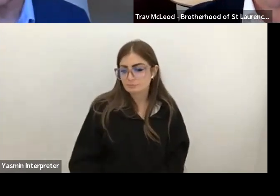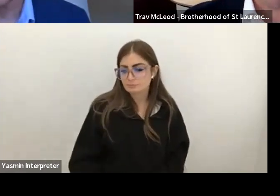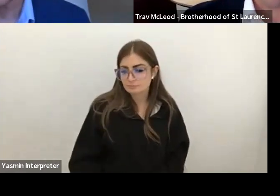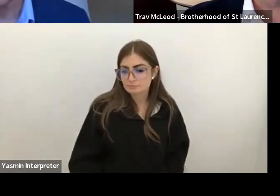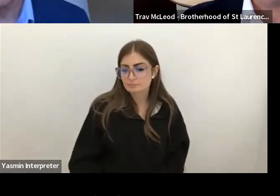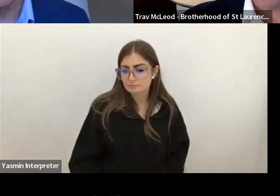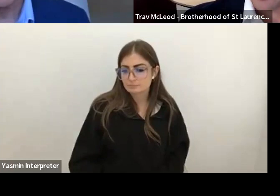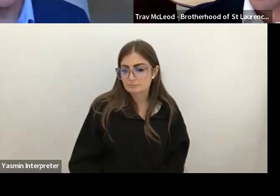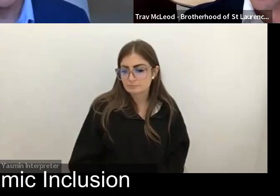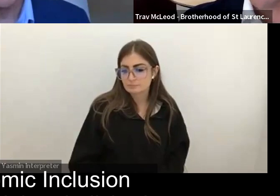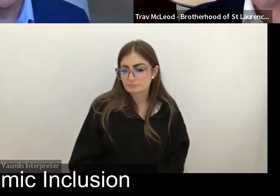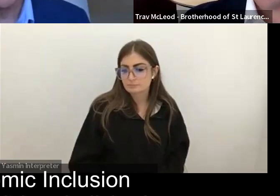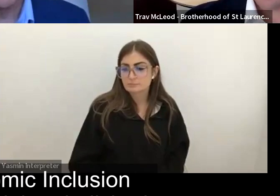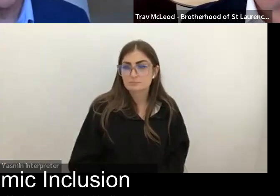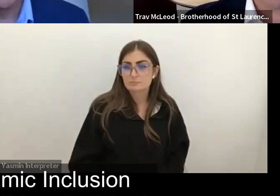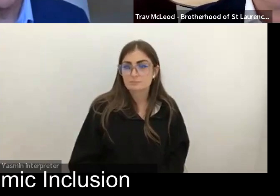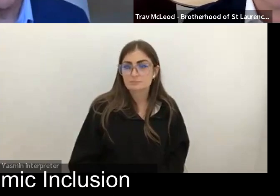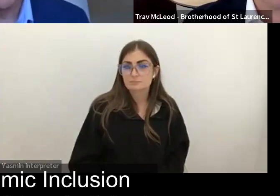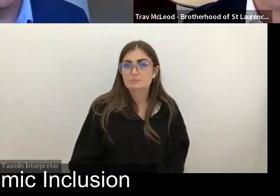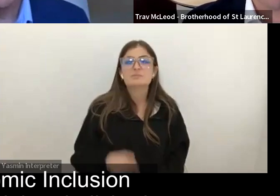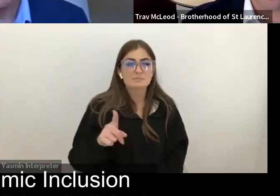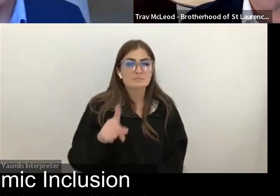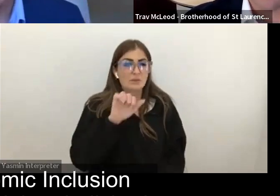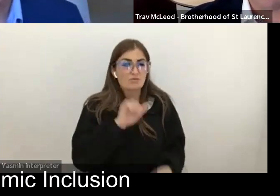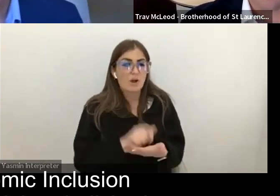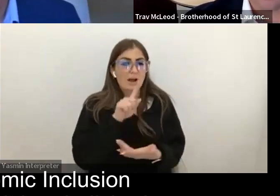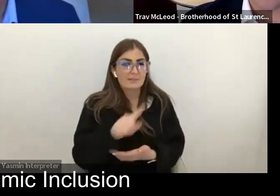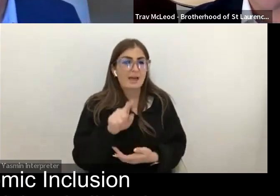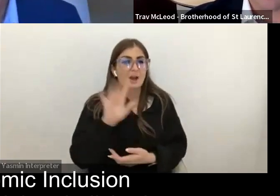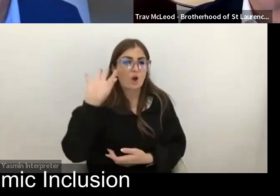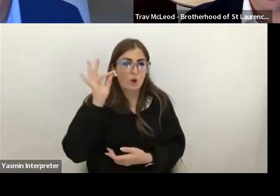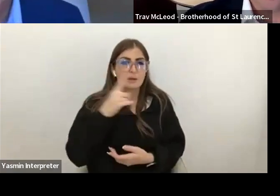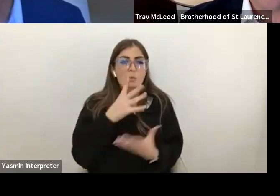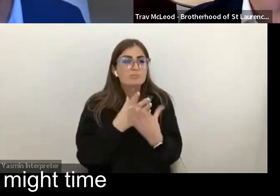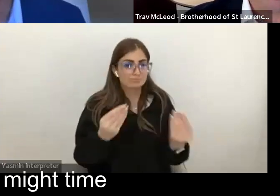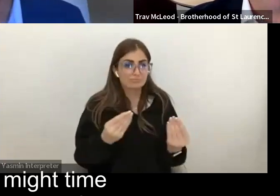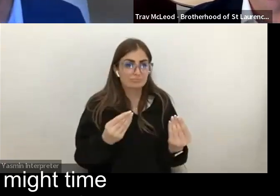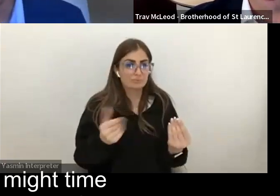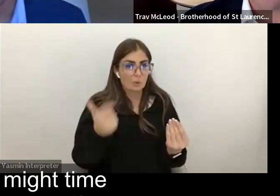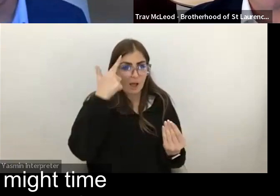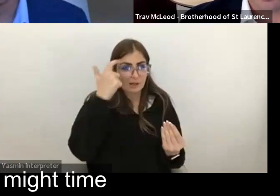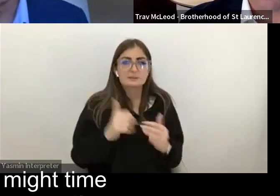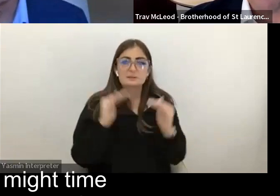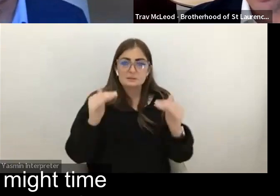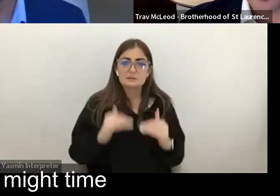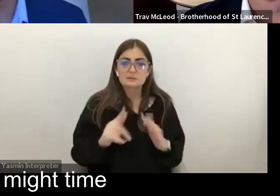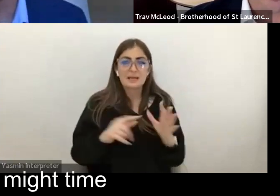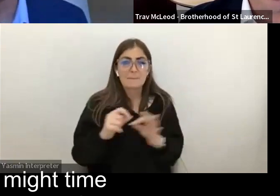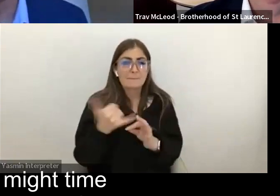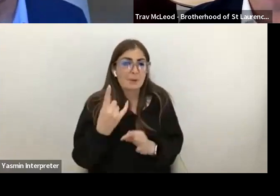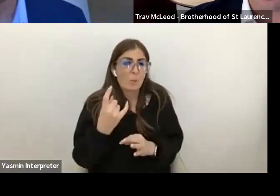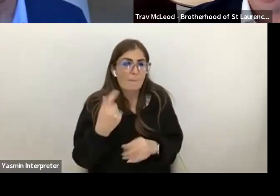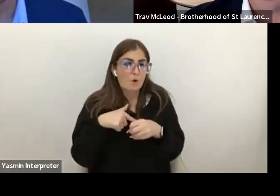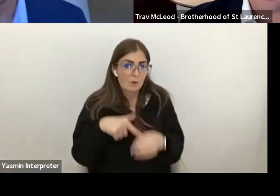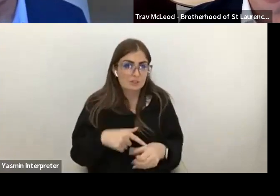And it was a recommendation of that Economic Inclusion Committee that it be abolished. Deb, might be time for one more